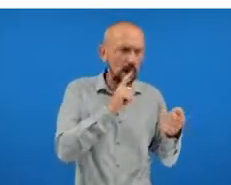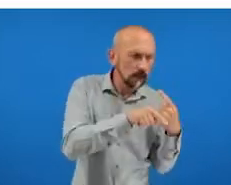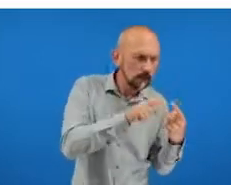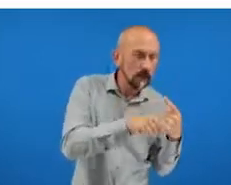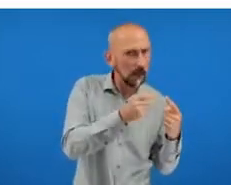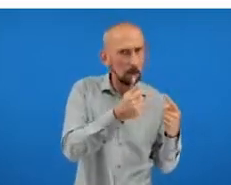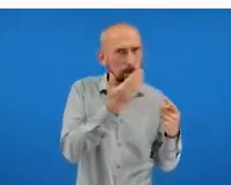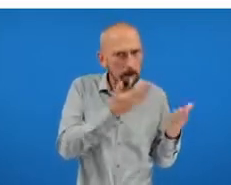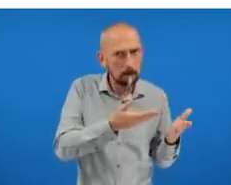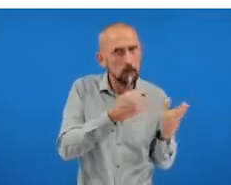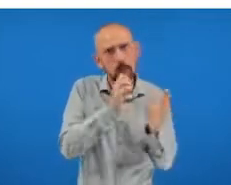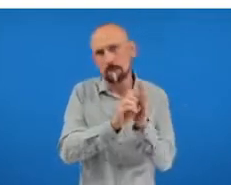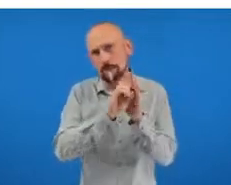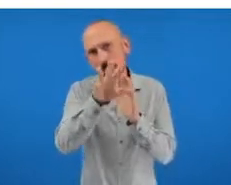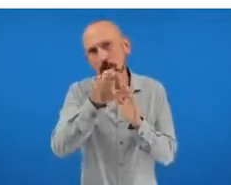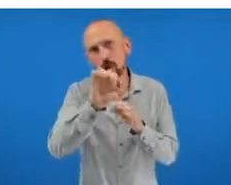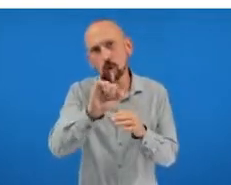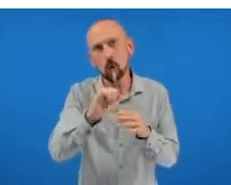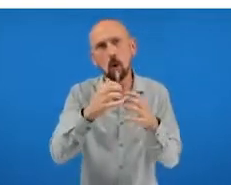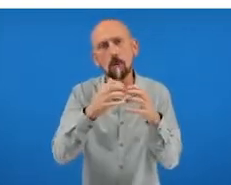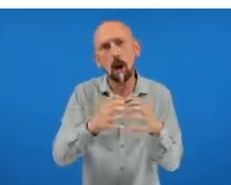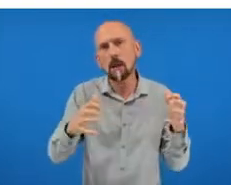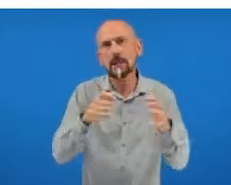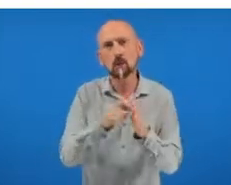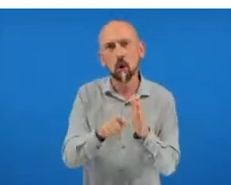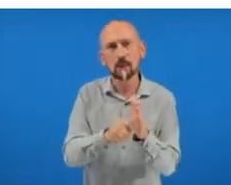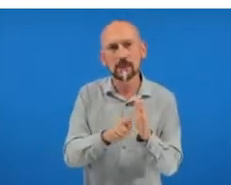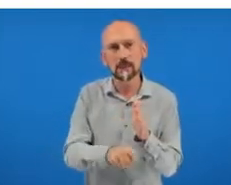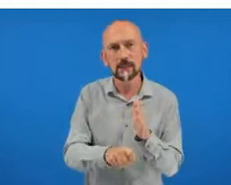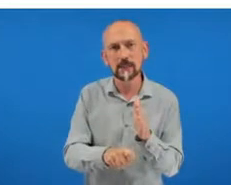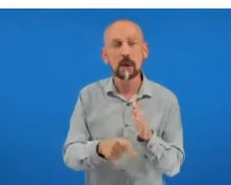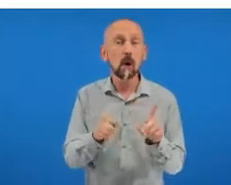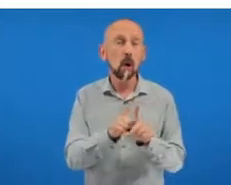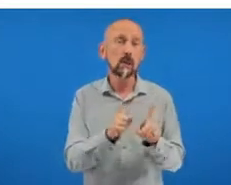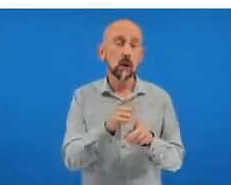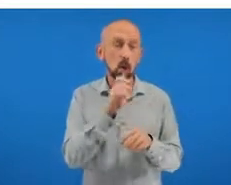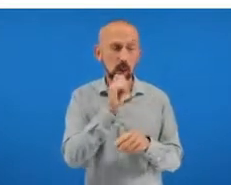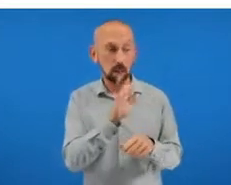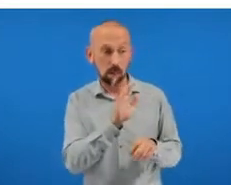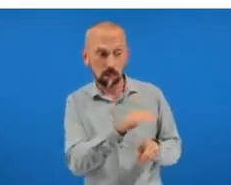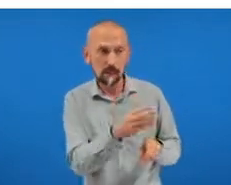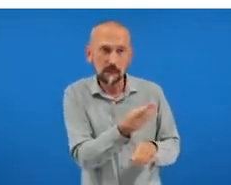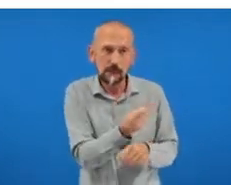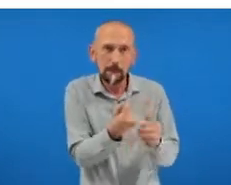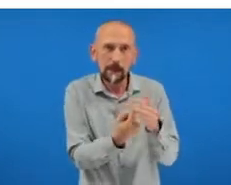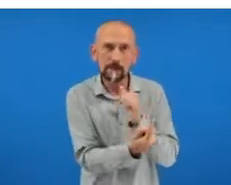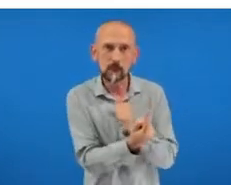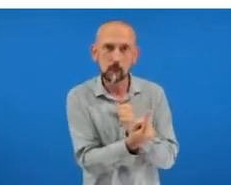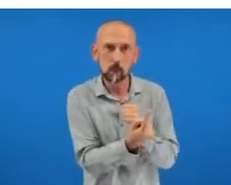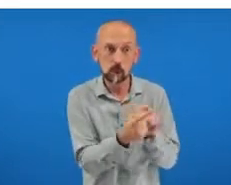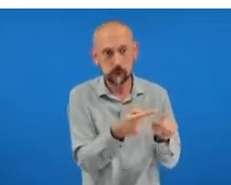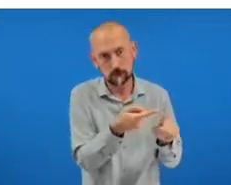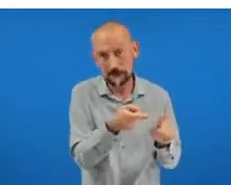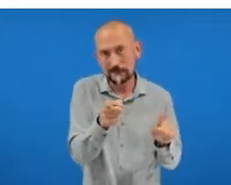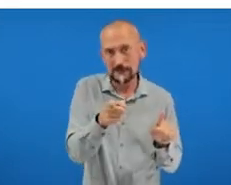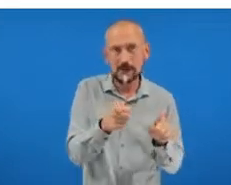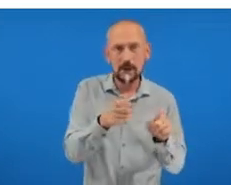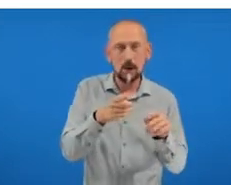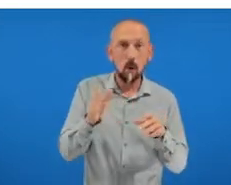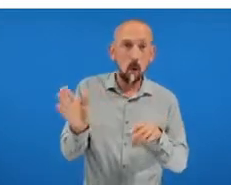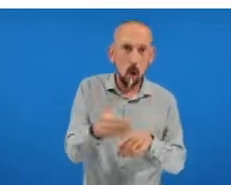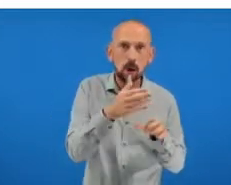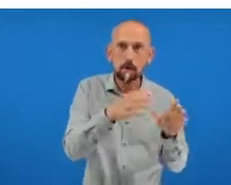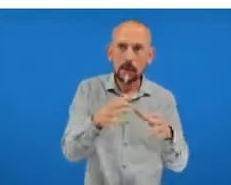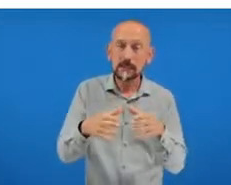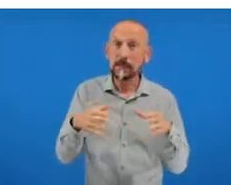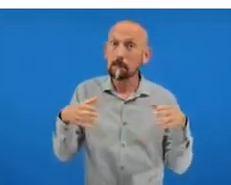office, but also signpost individuals to the all-party parliamentary group, because that's grown